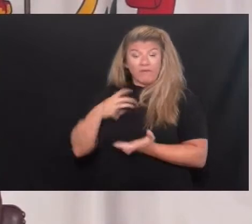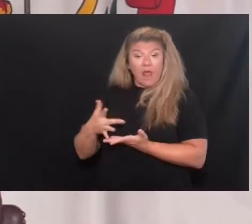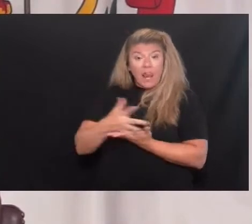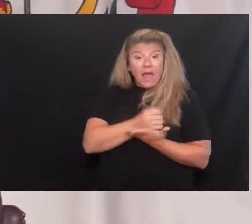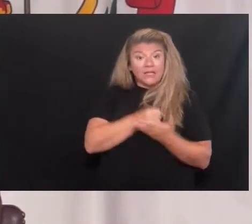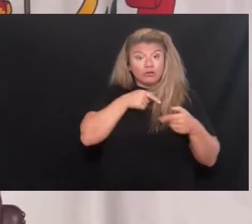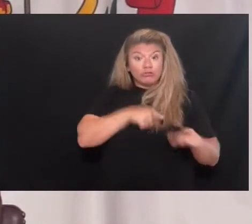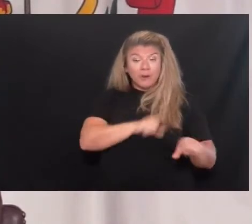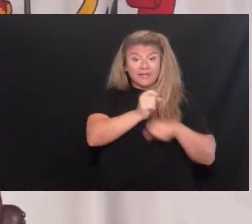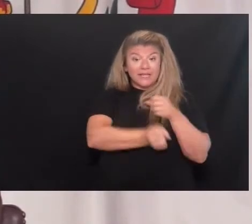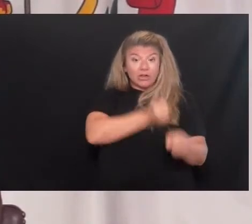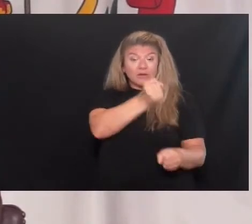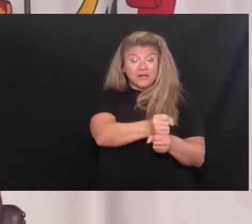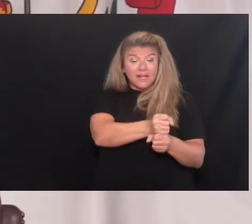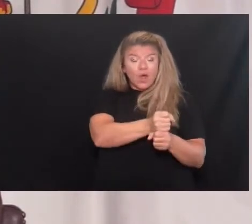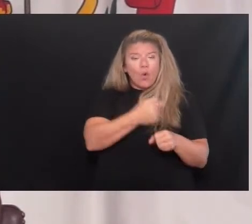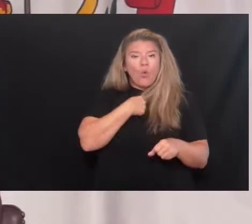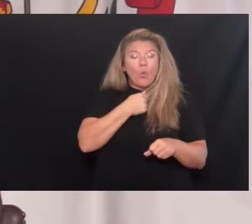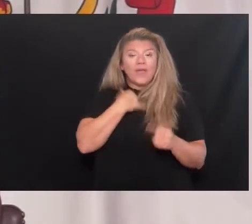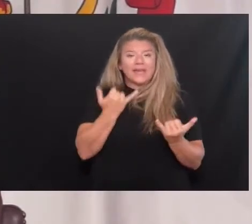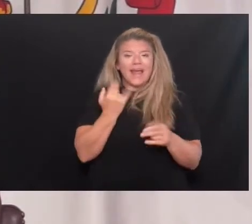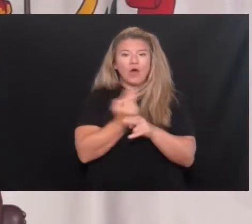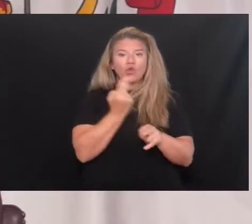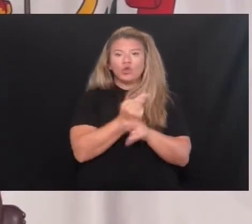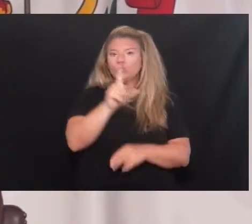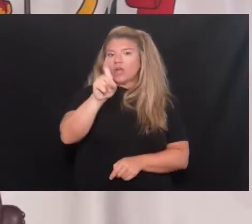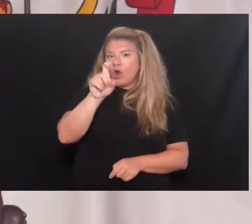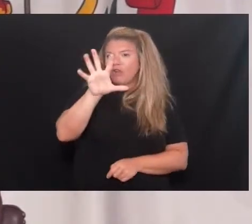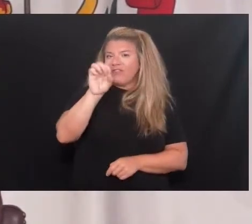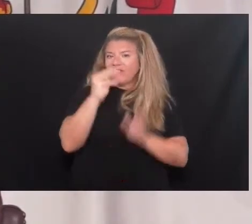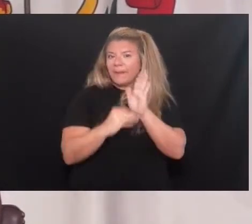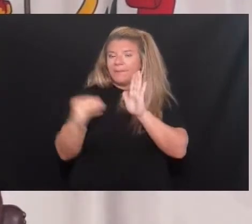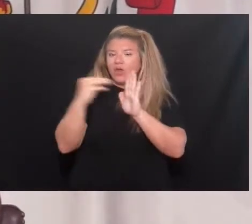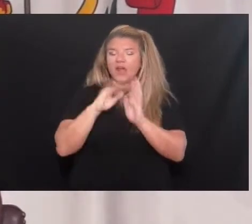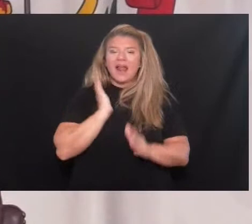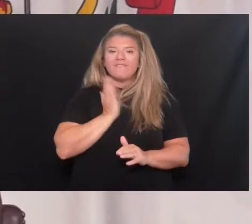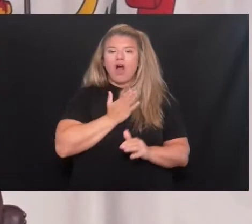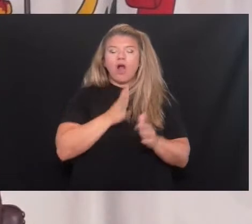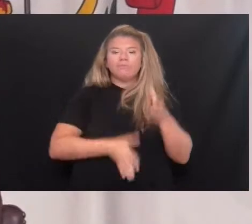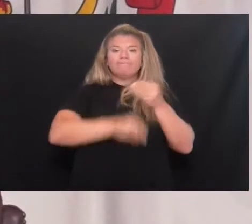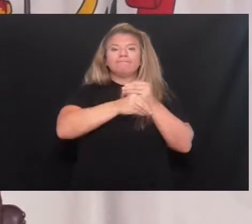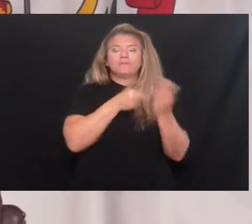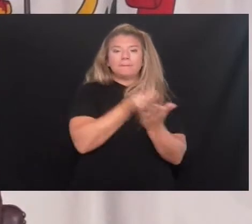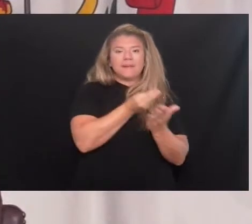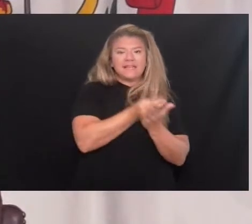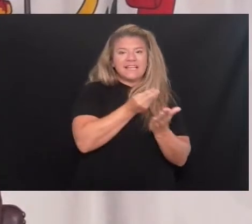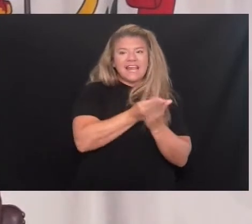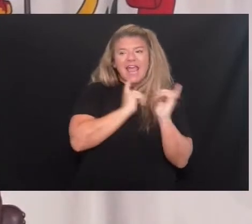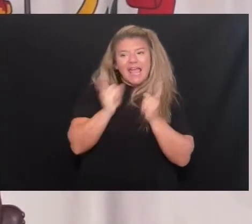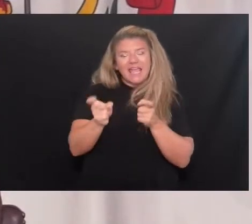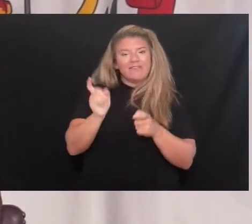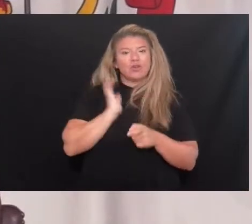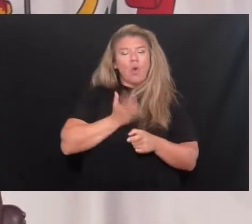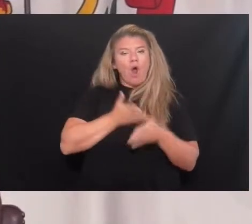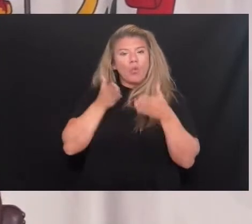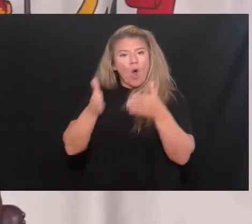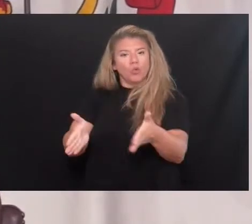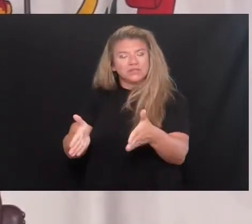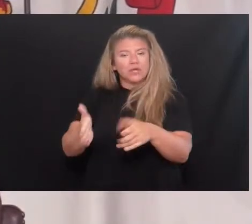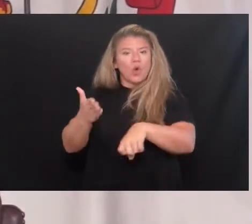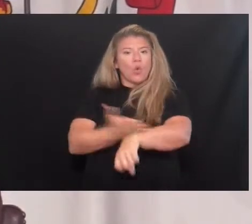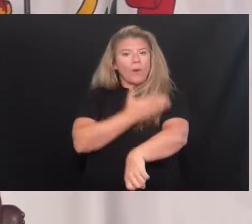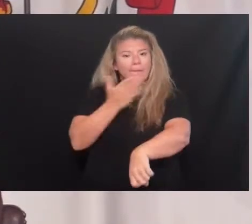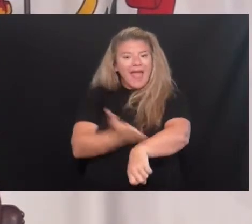this year. We can take $150 million of our surplus and pour it into roads, pour it into the repair